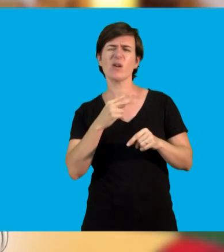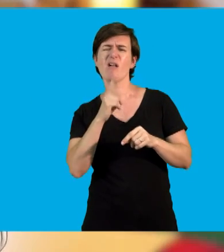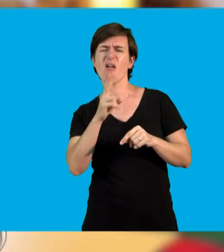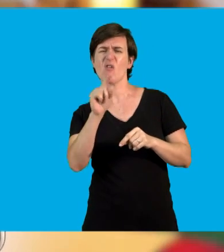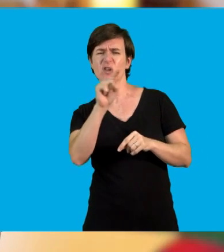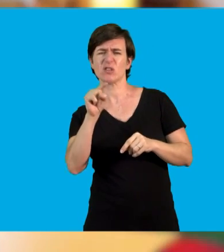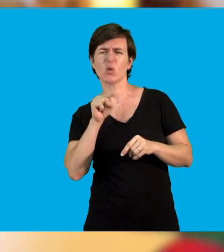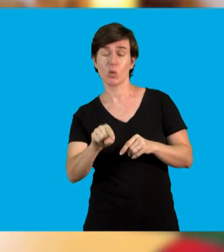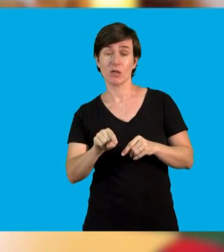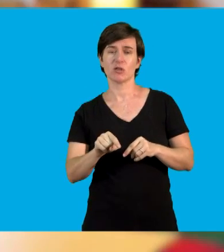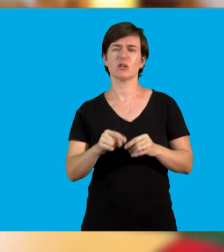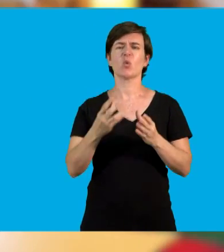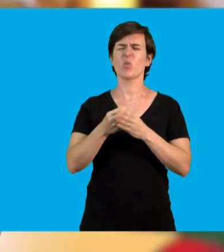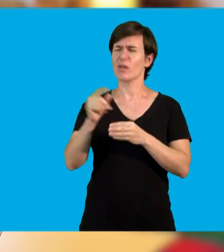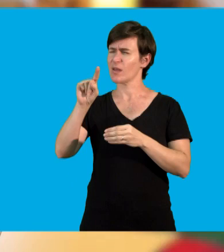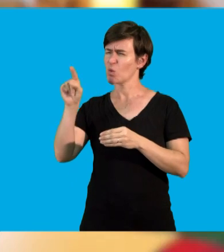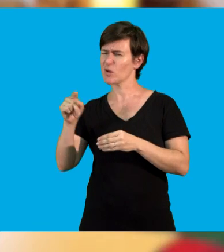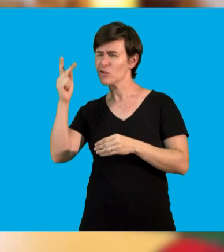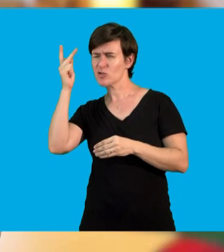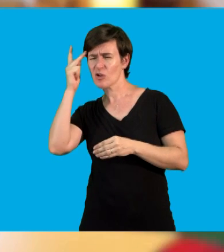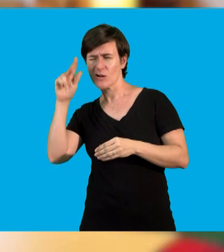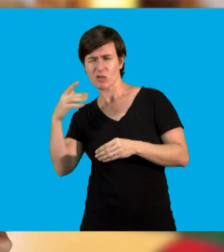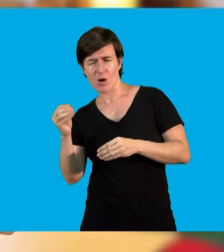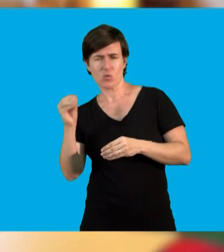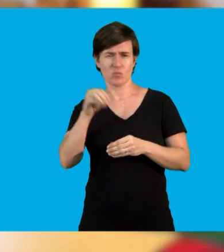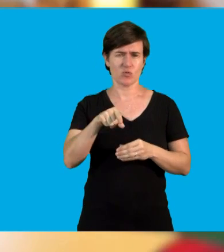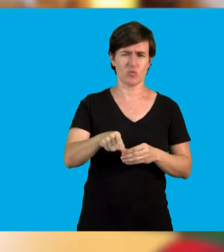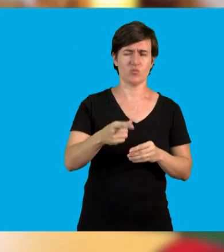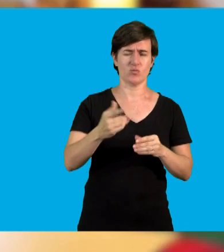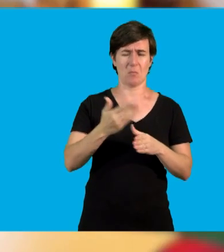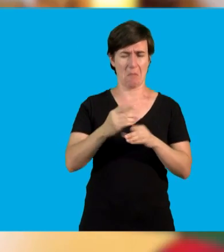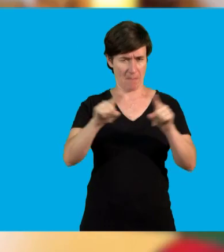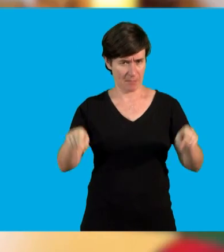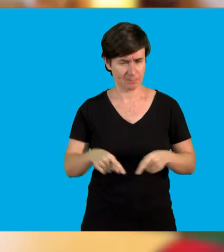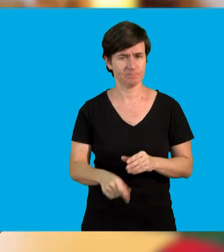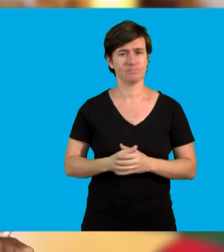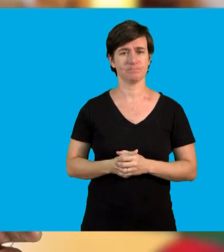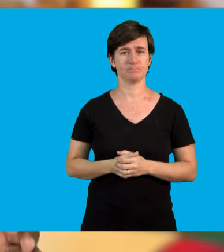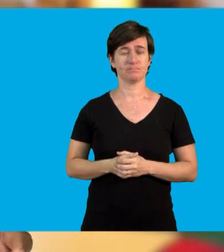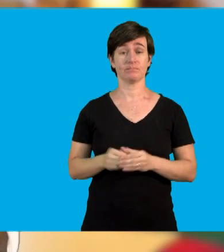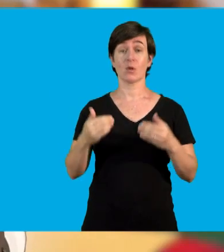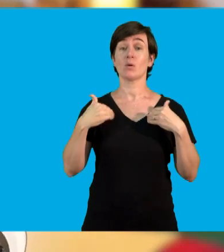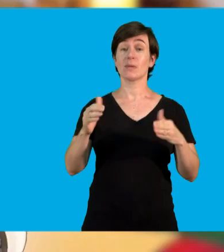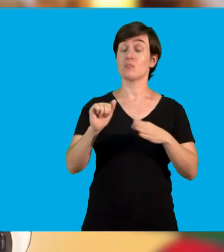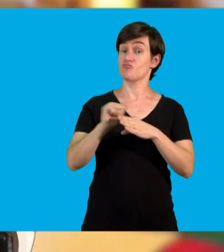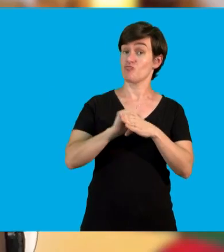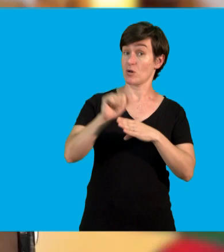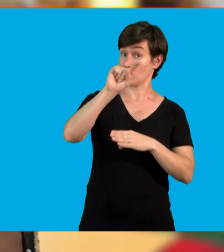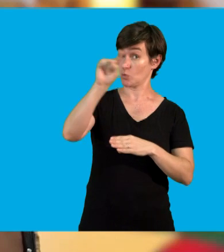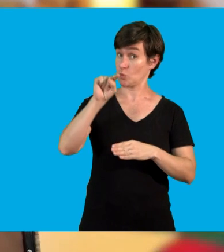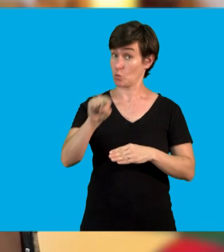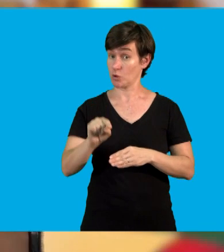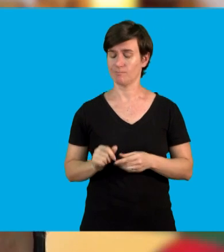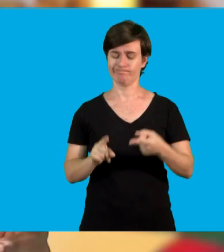or practice questions and application questions that are based on this topic, being the series circuit. So starting with the practice